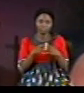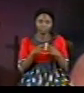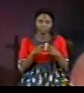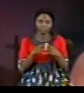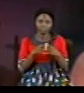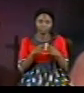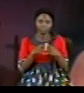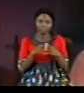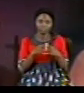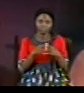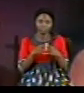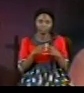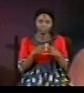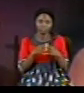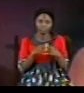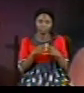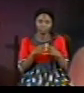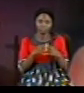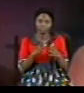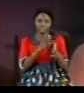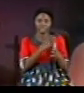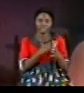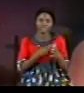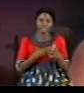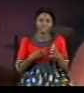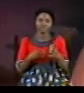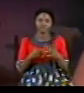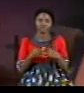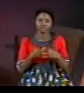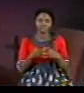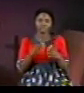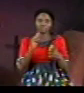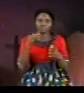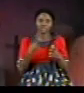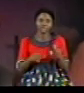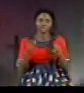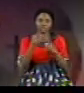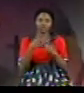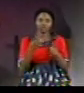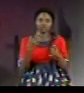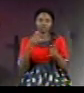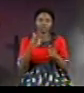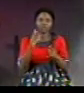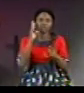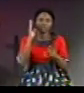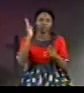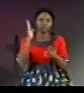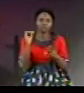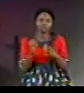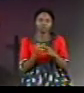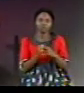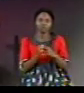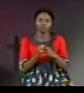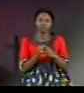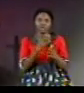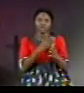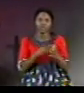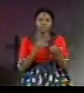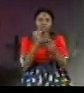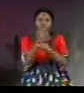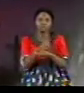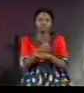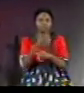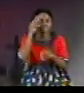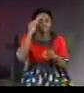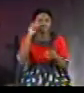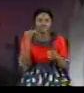And they overcame him by the blood of the Lamb and by the word of their testimony. And they overcame him by the word of the Lamb